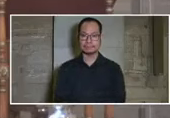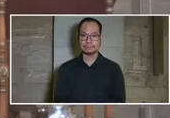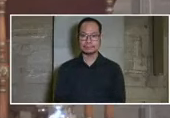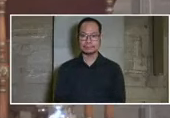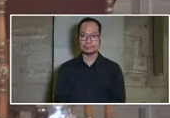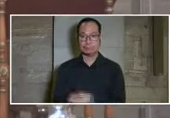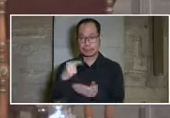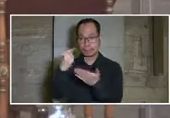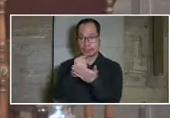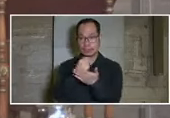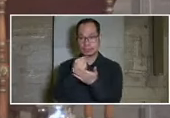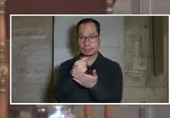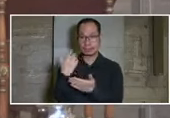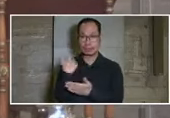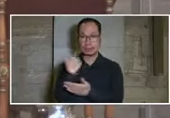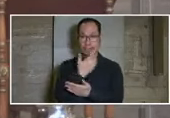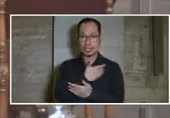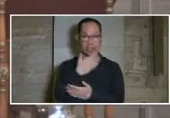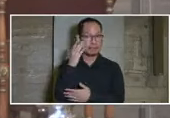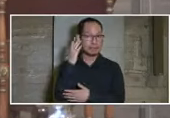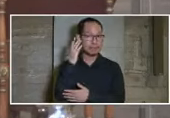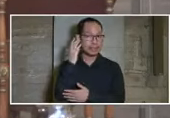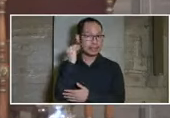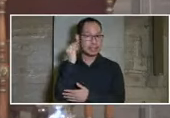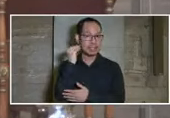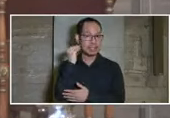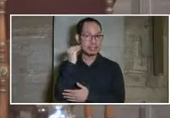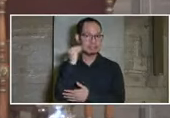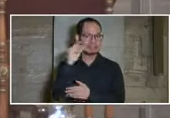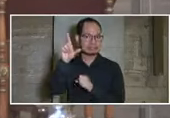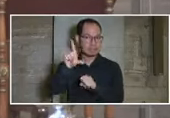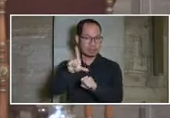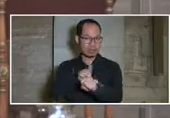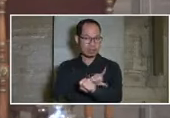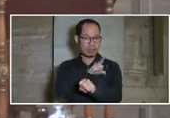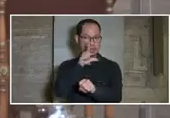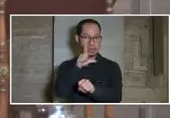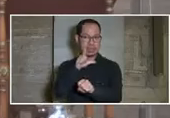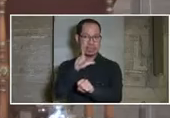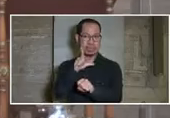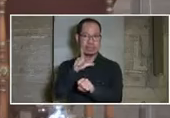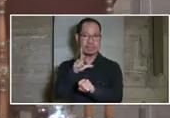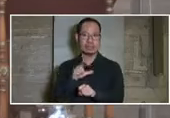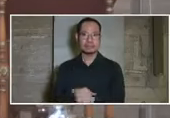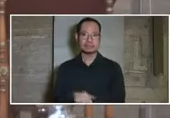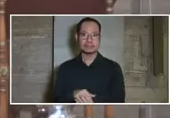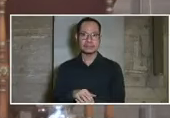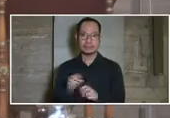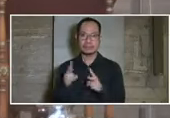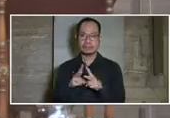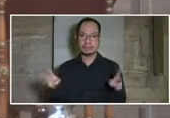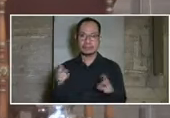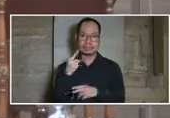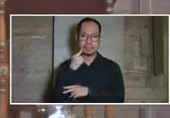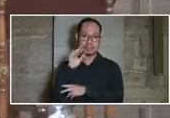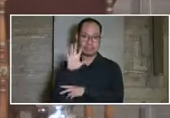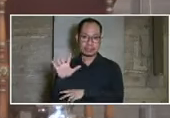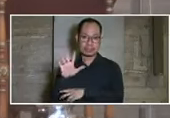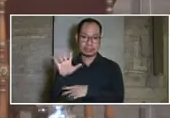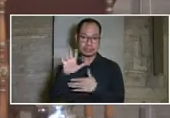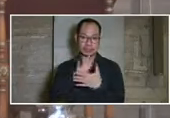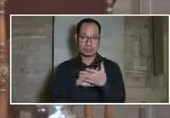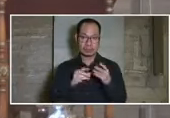And the gospel that we have heard, a very long one, and yet a very promising